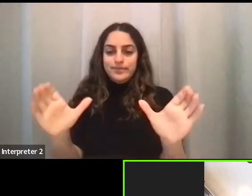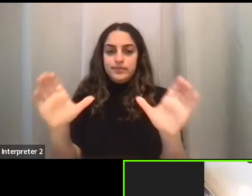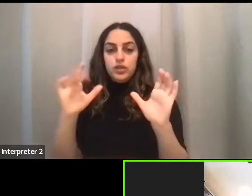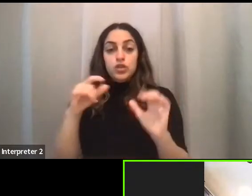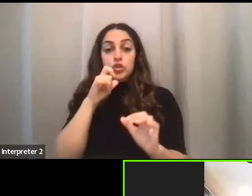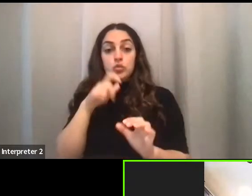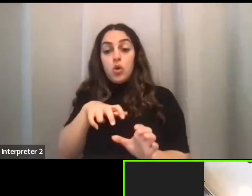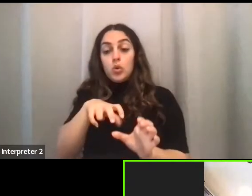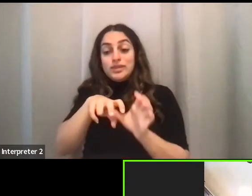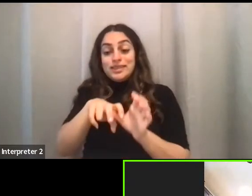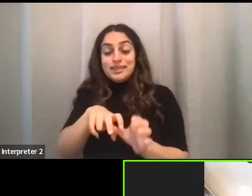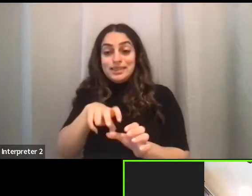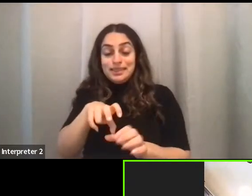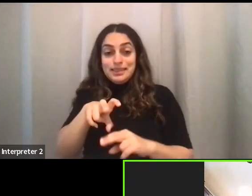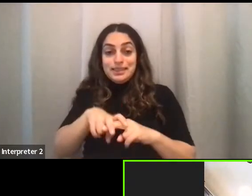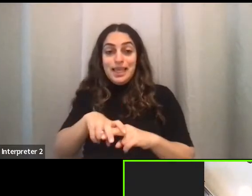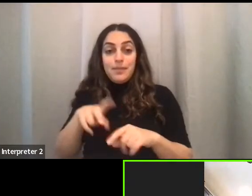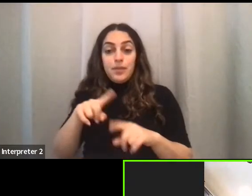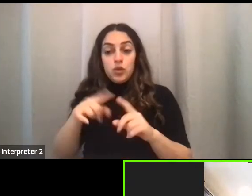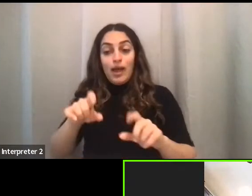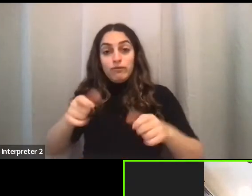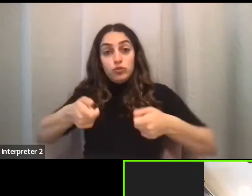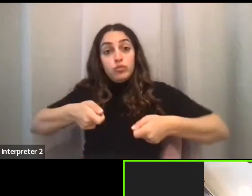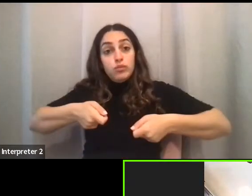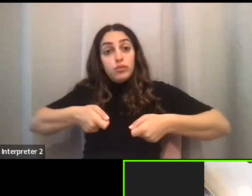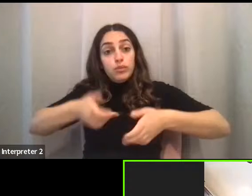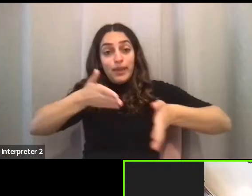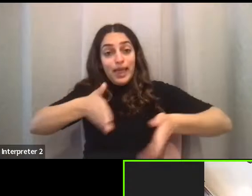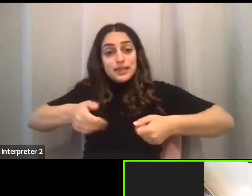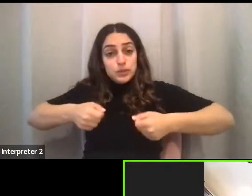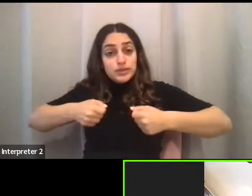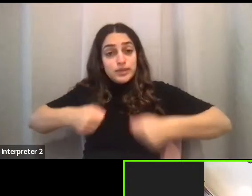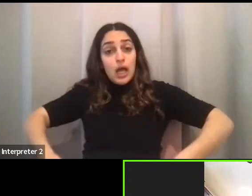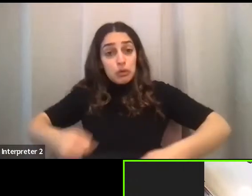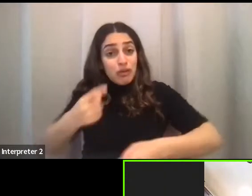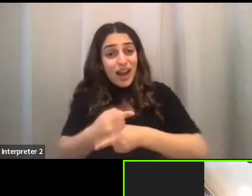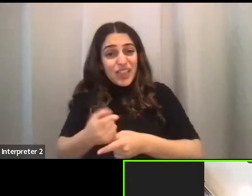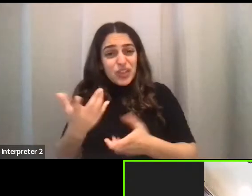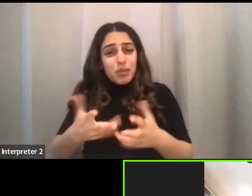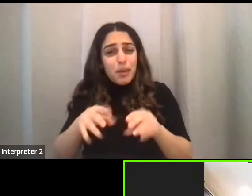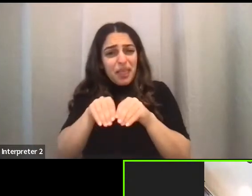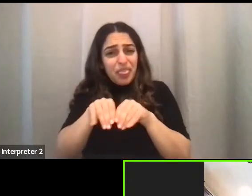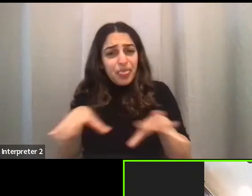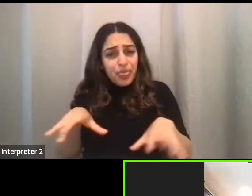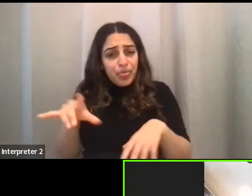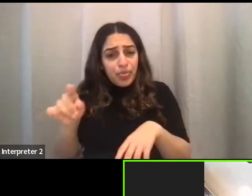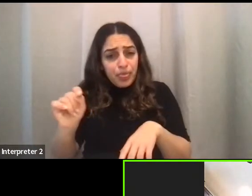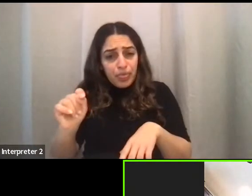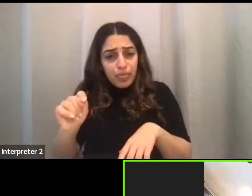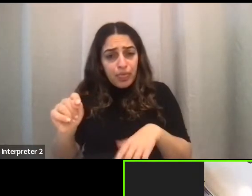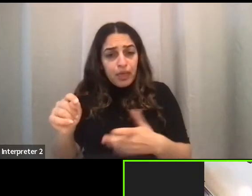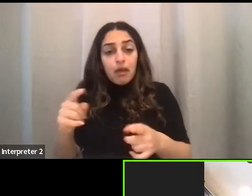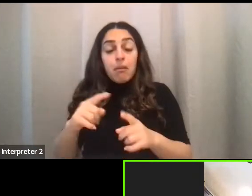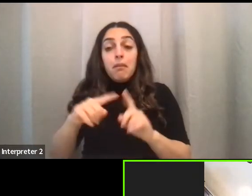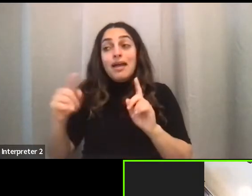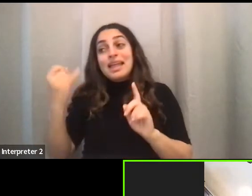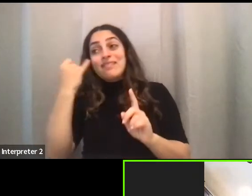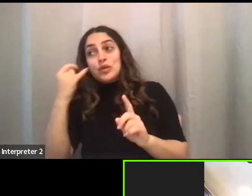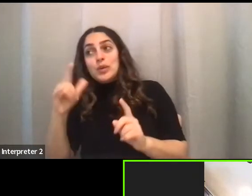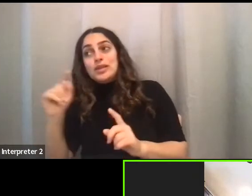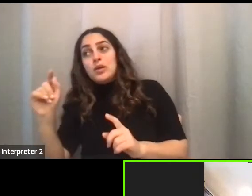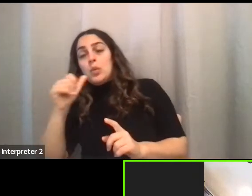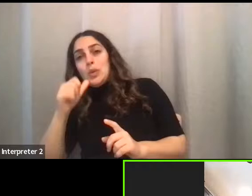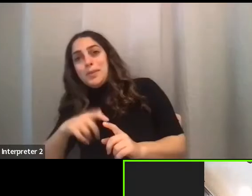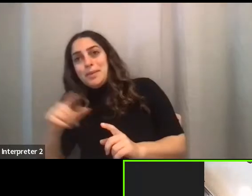pour your underwear down and your pants down correct it might be a pool of urine down there unlike if you was in a woman bathroom we understand and